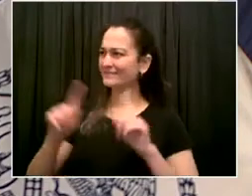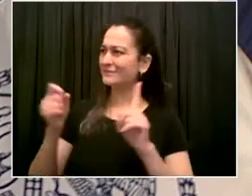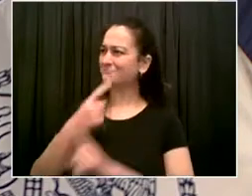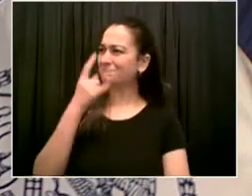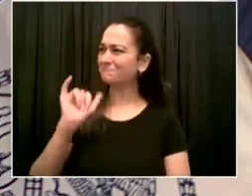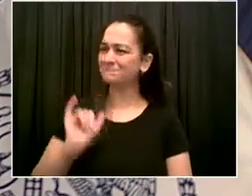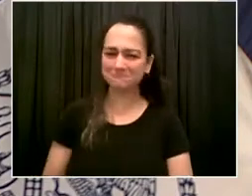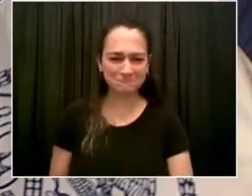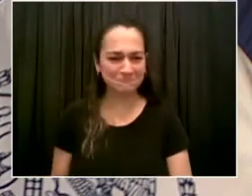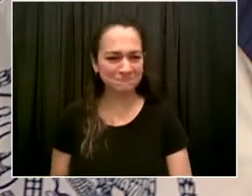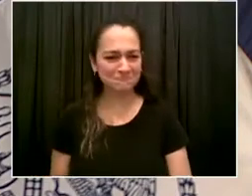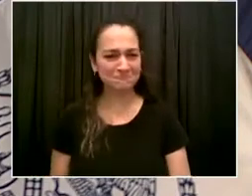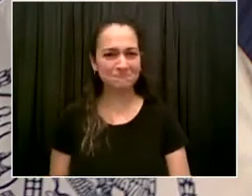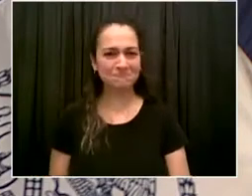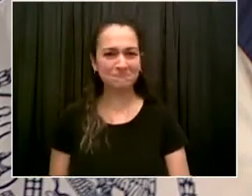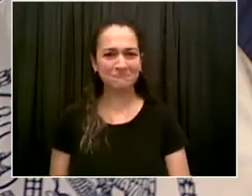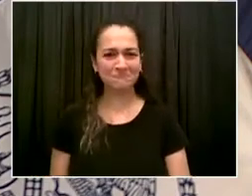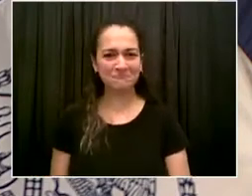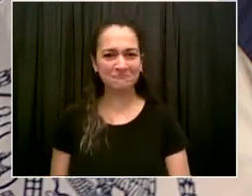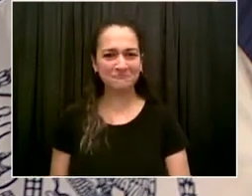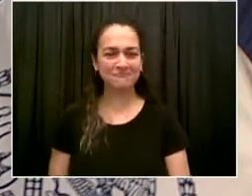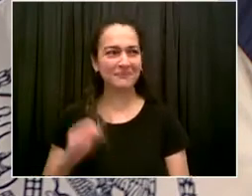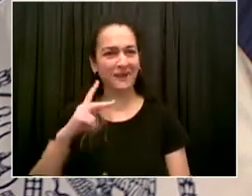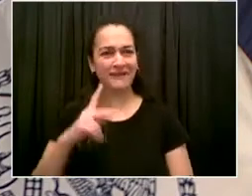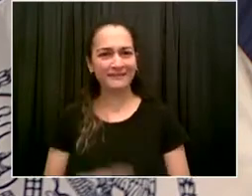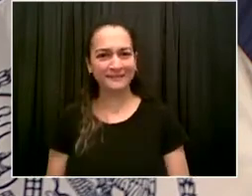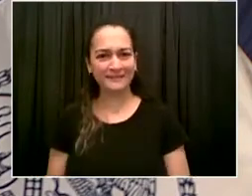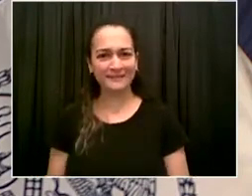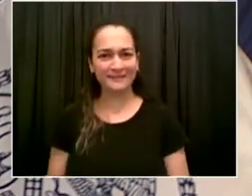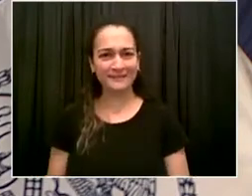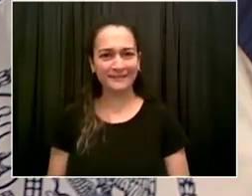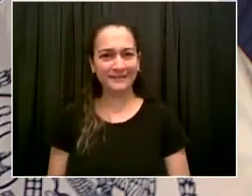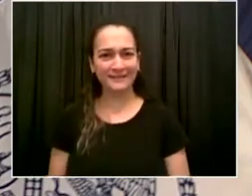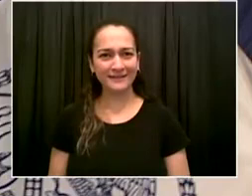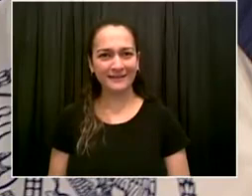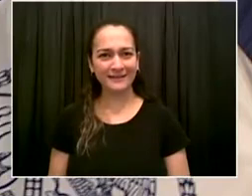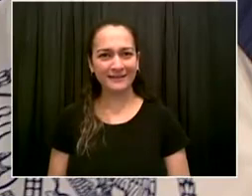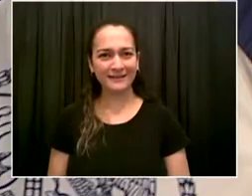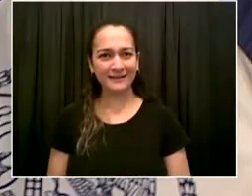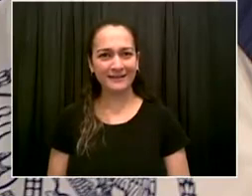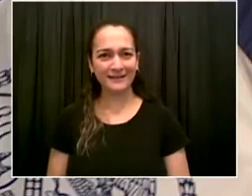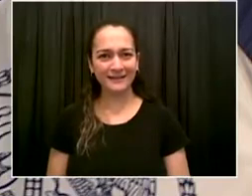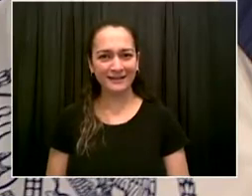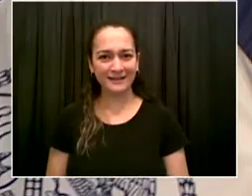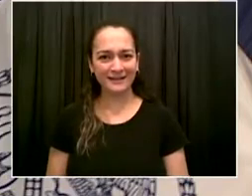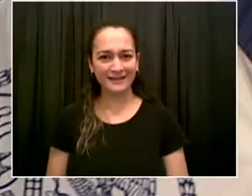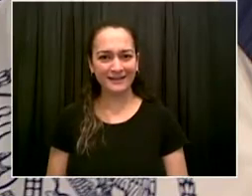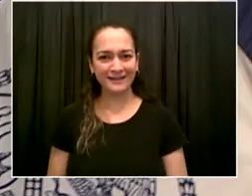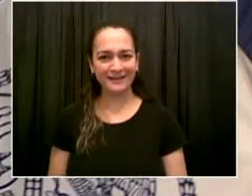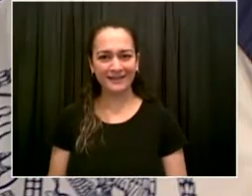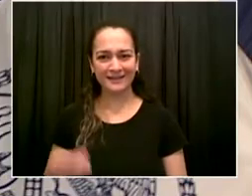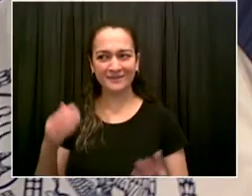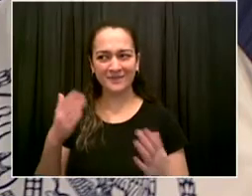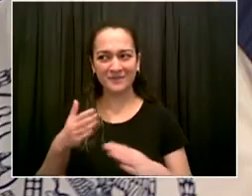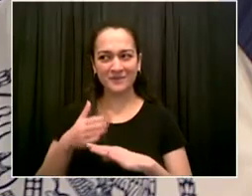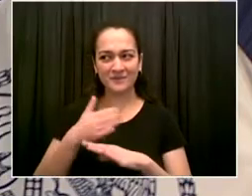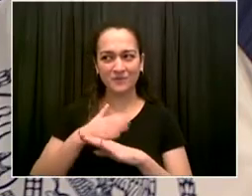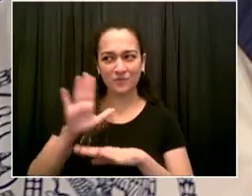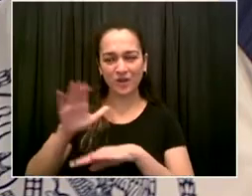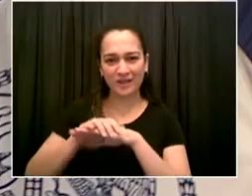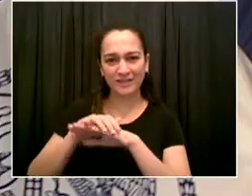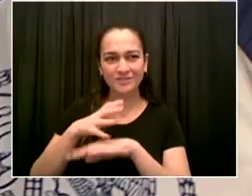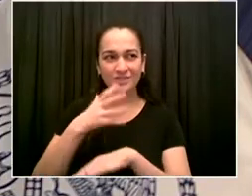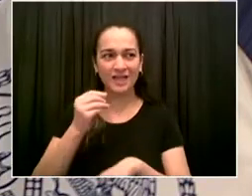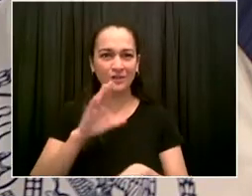Okay, you're gonna work on your English and your Spanish. We'll run them now. Okay, that was just a teaser, huh? Teaser, yeah. I liked it, it set the stage very